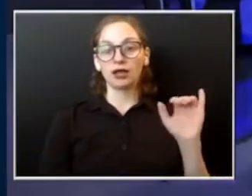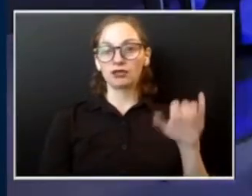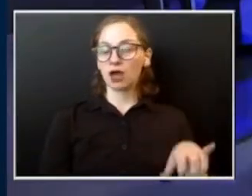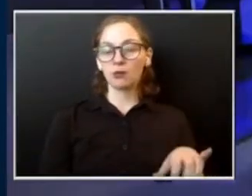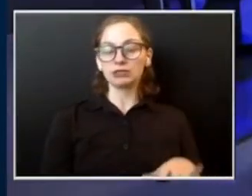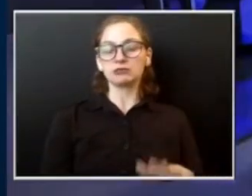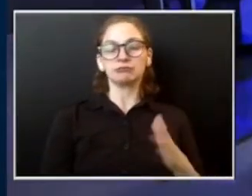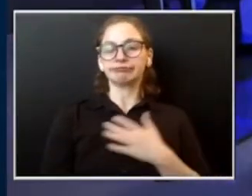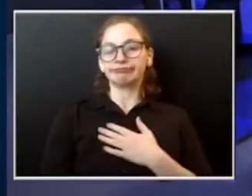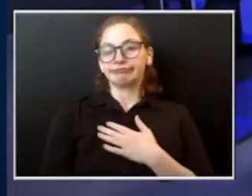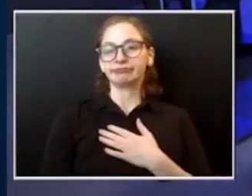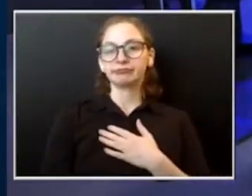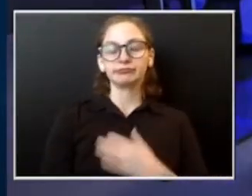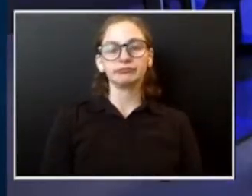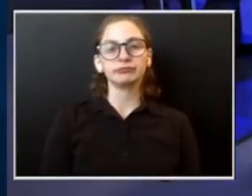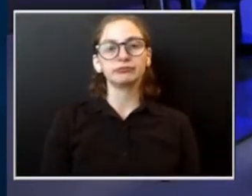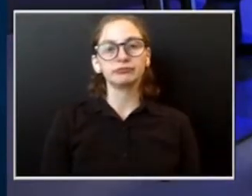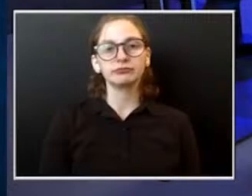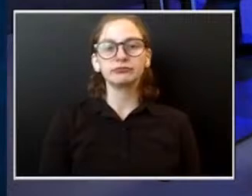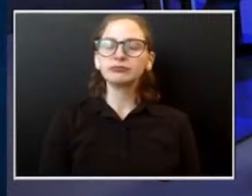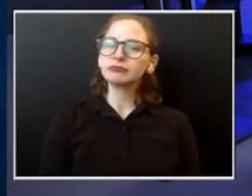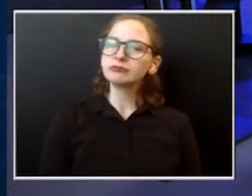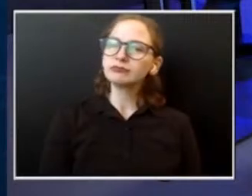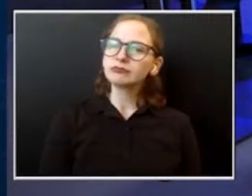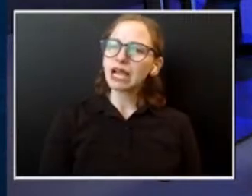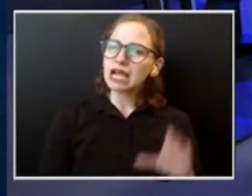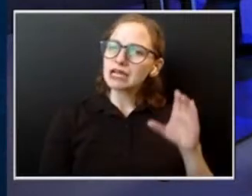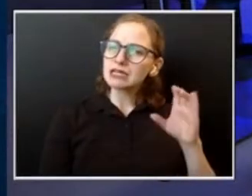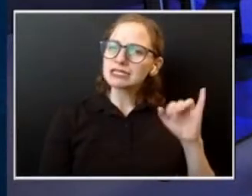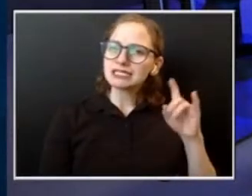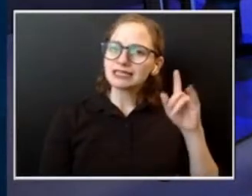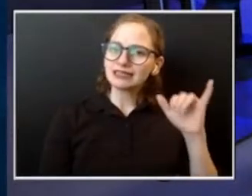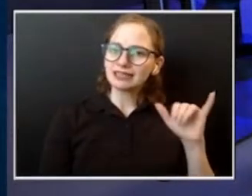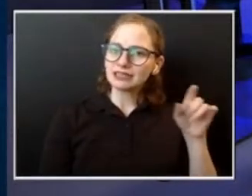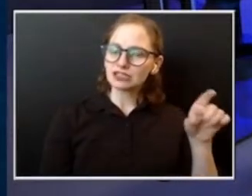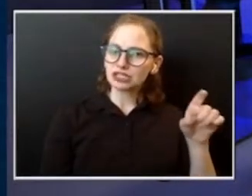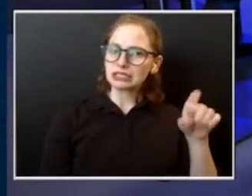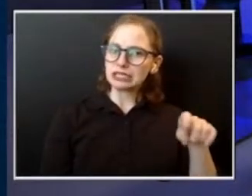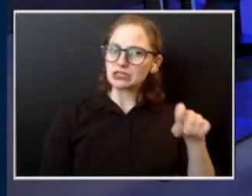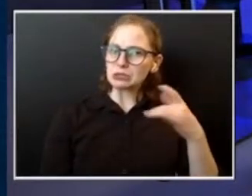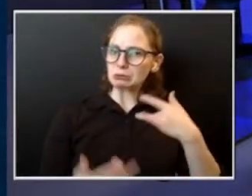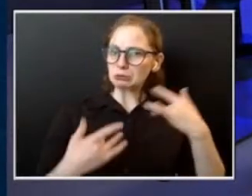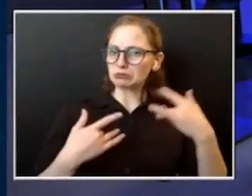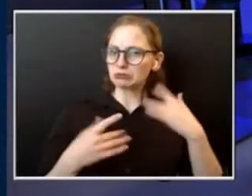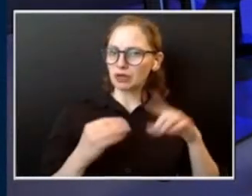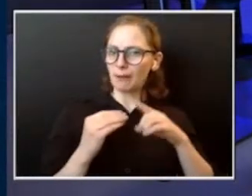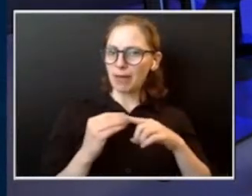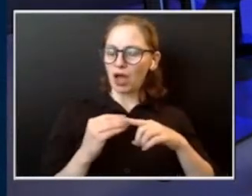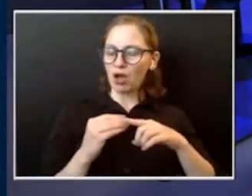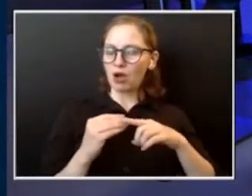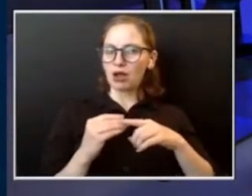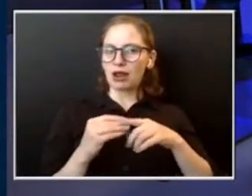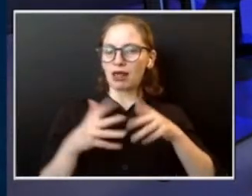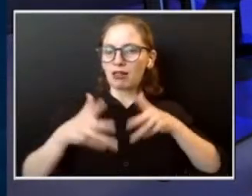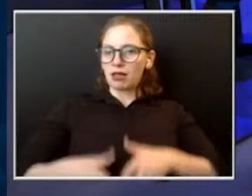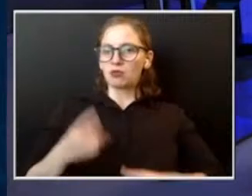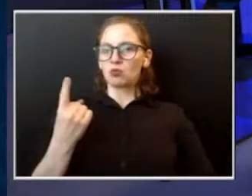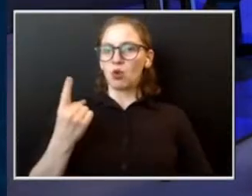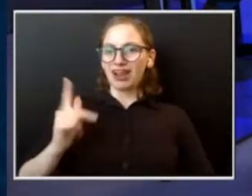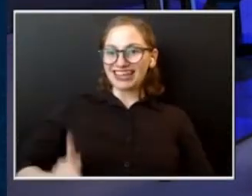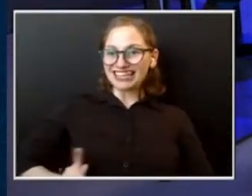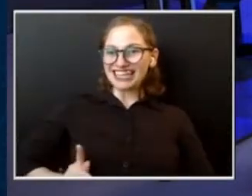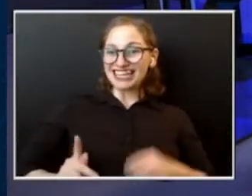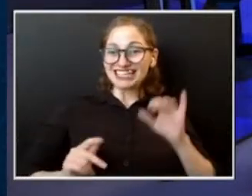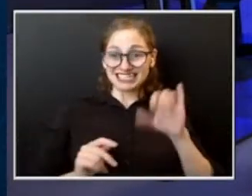And does Cindy need to worry about the donation of that kidney? Is her remaining kidney going to be good enough to keep her alive forever? Absolutely. We have